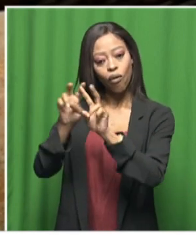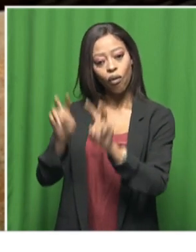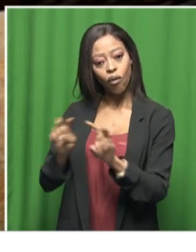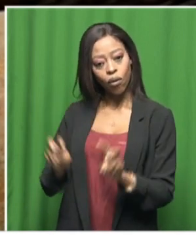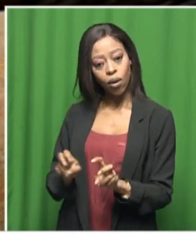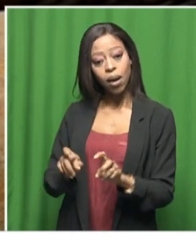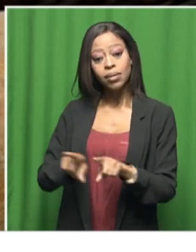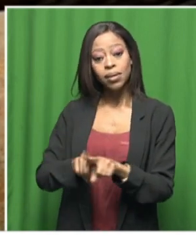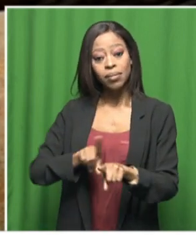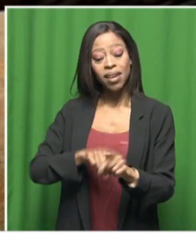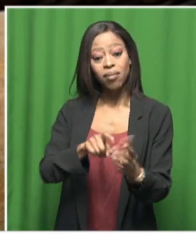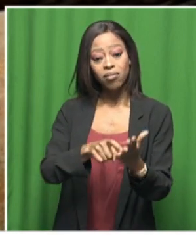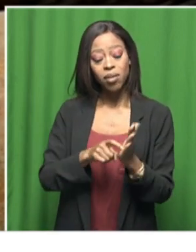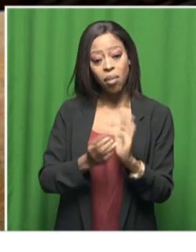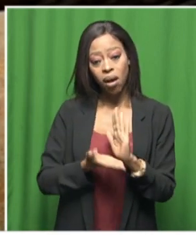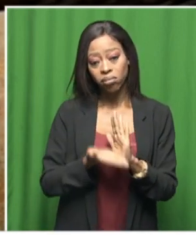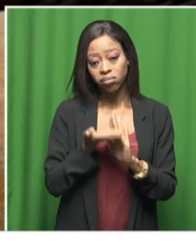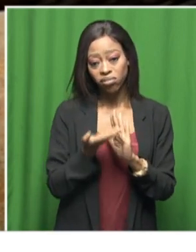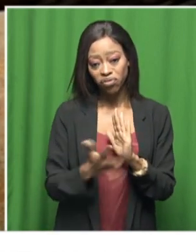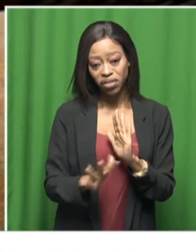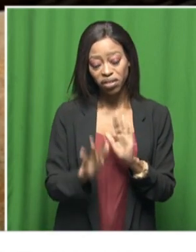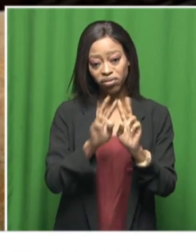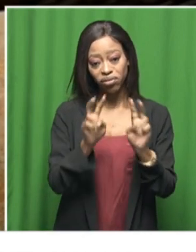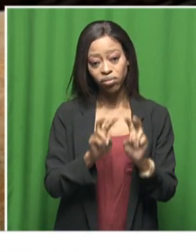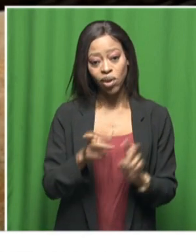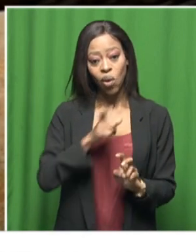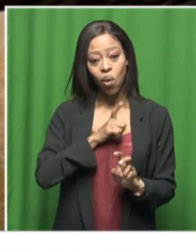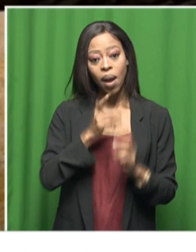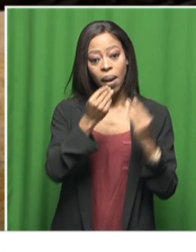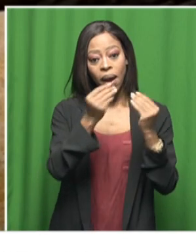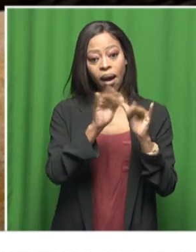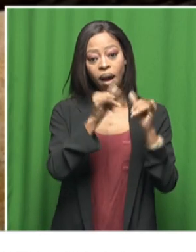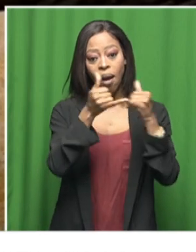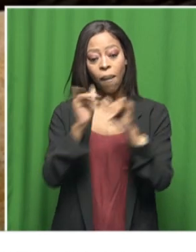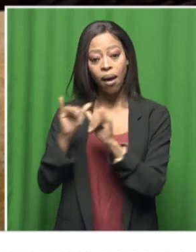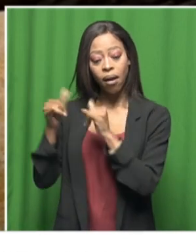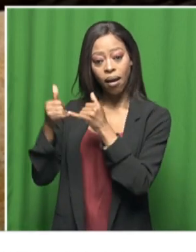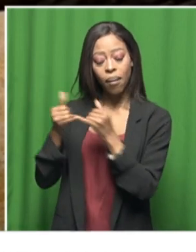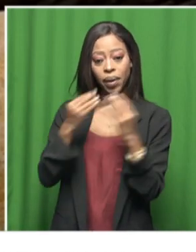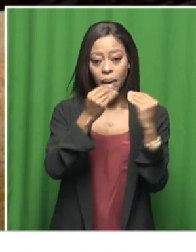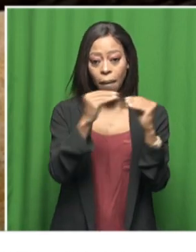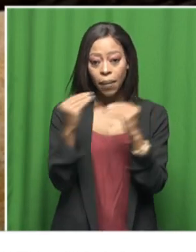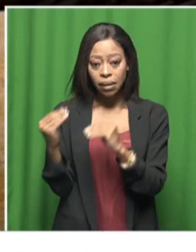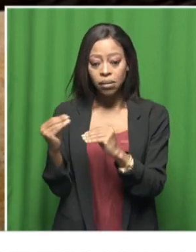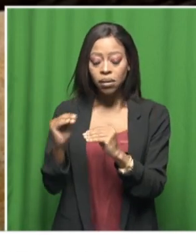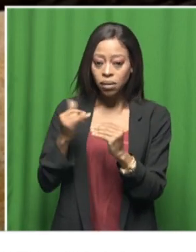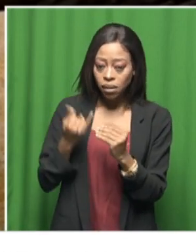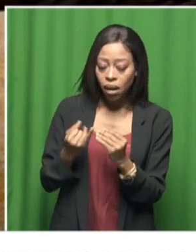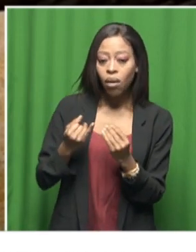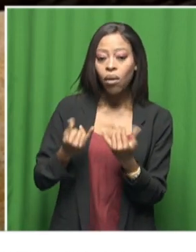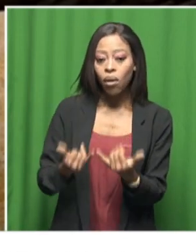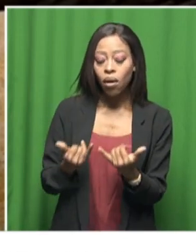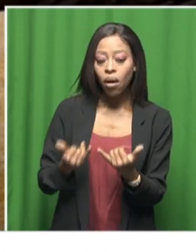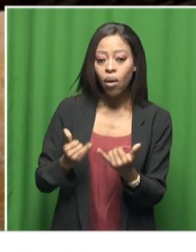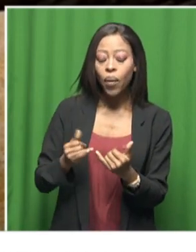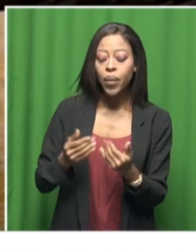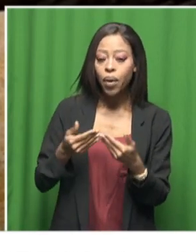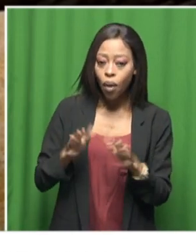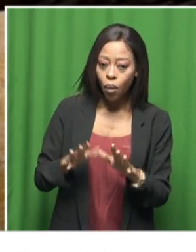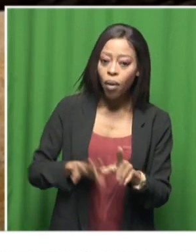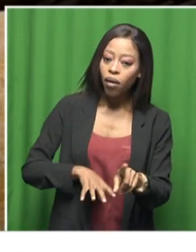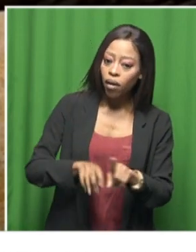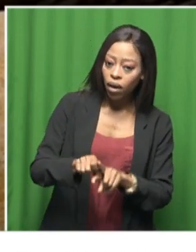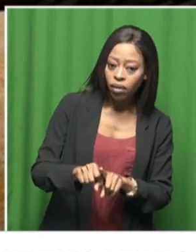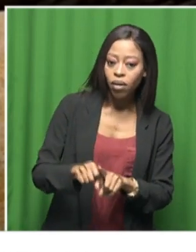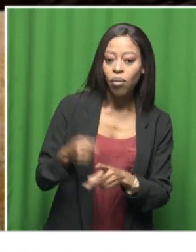an increase in demand for electricity as industry and businesses try to catch up on lost